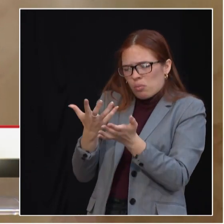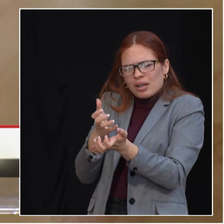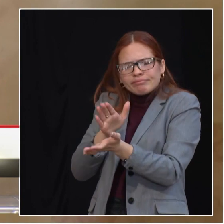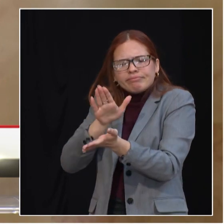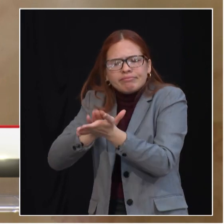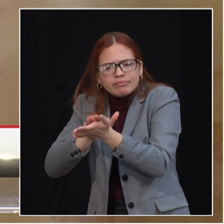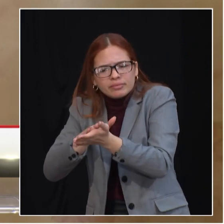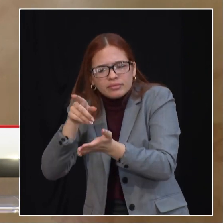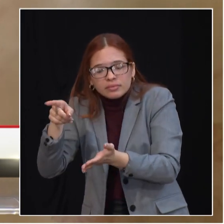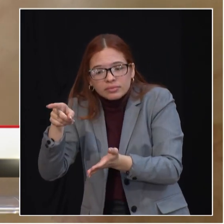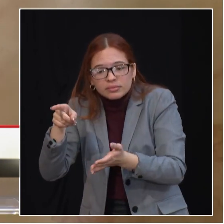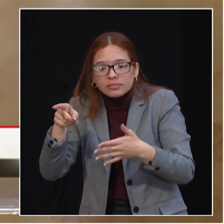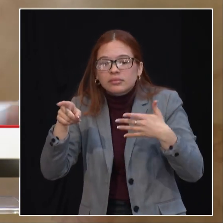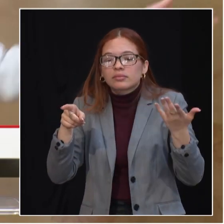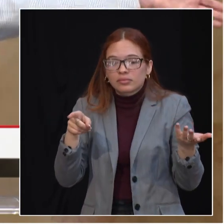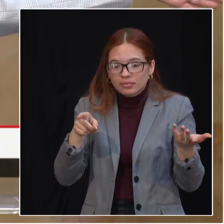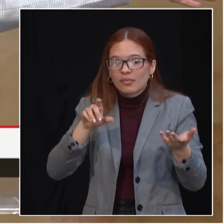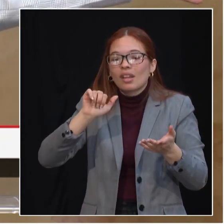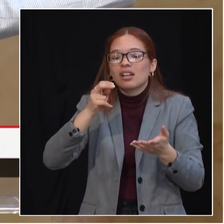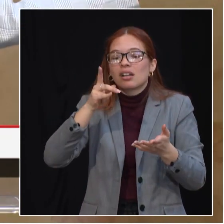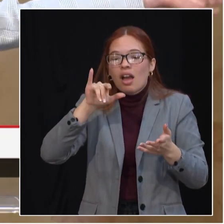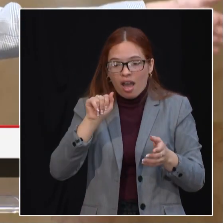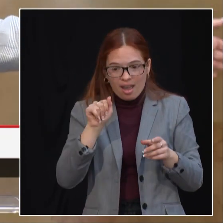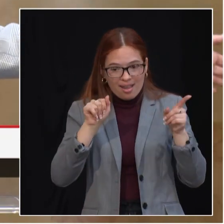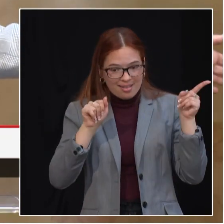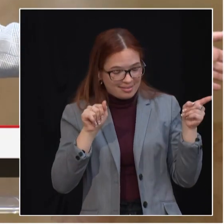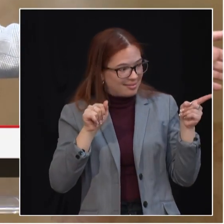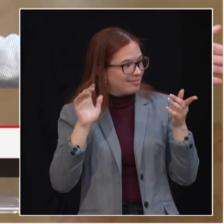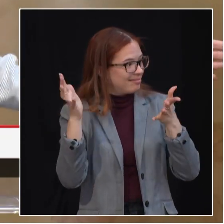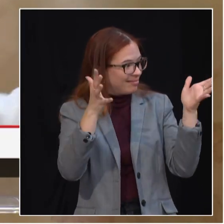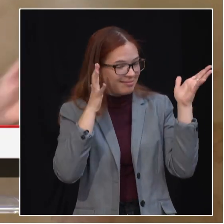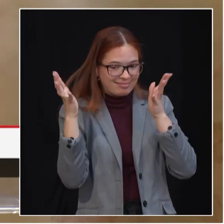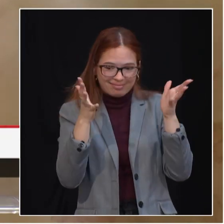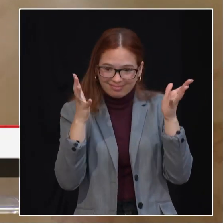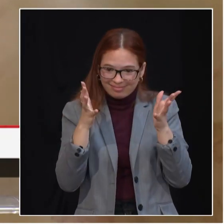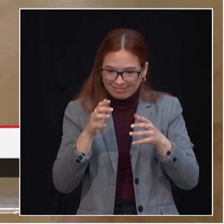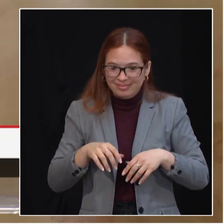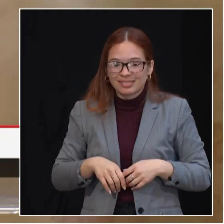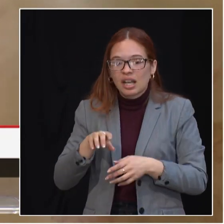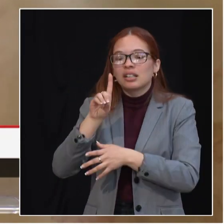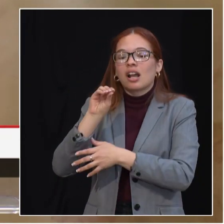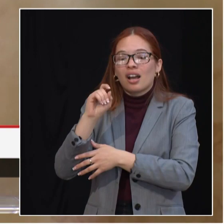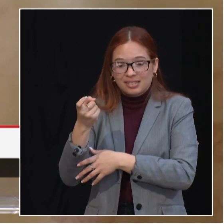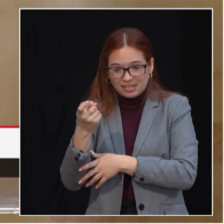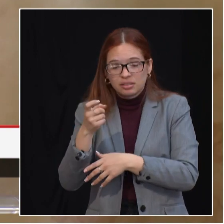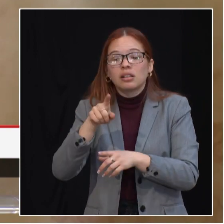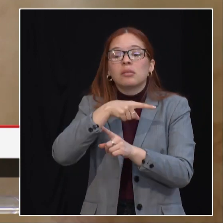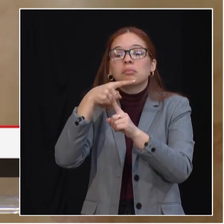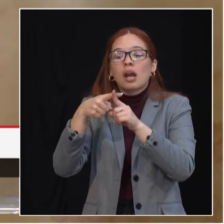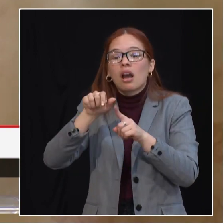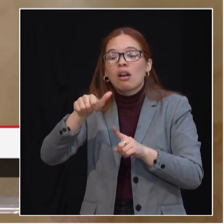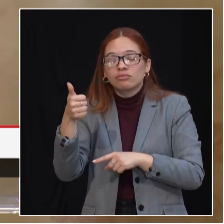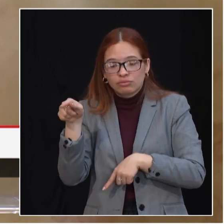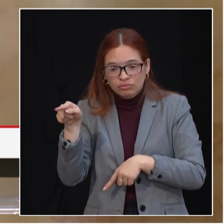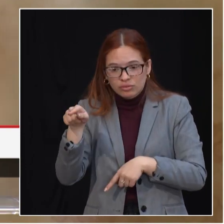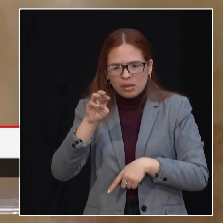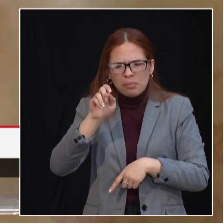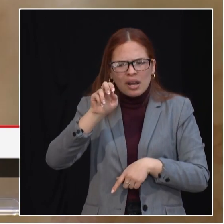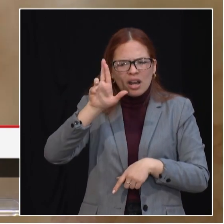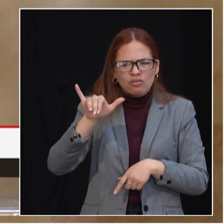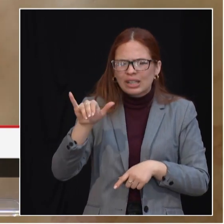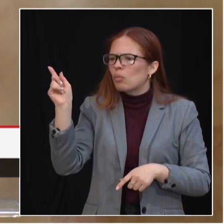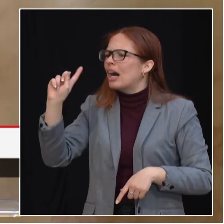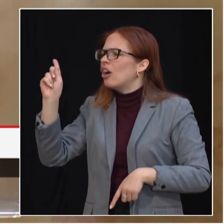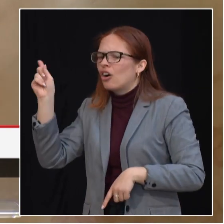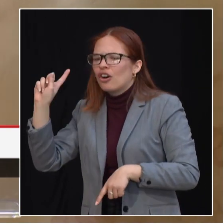Angelica Maddox and Mary Arabaga Reardon. Where's Mary?